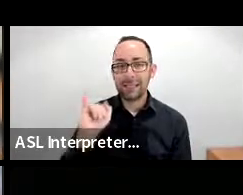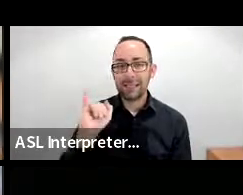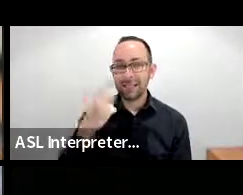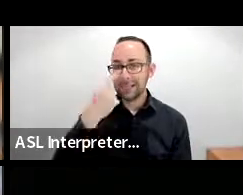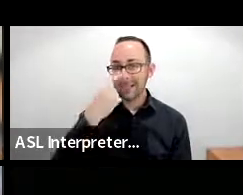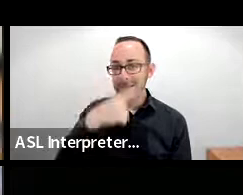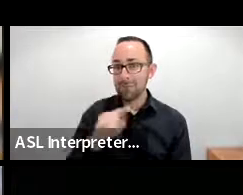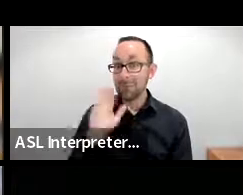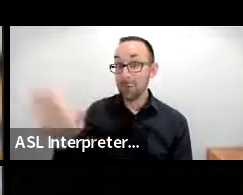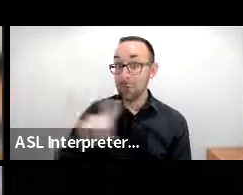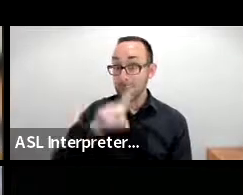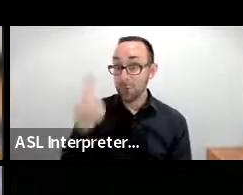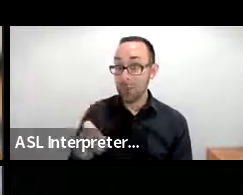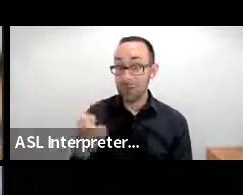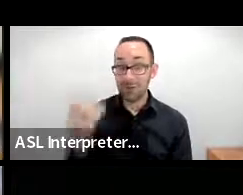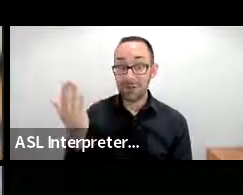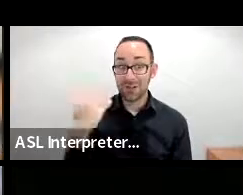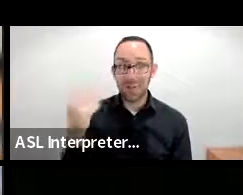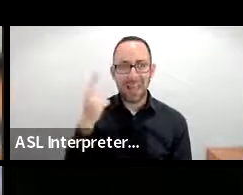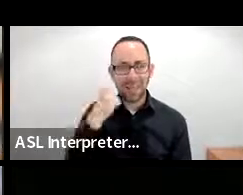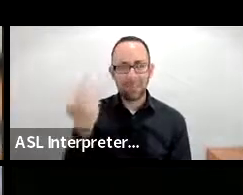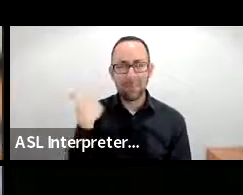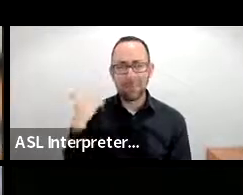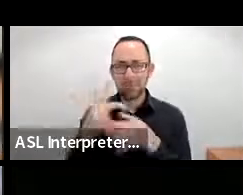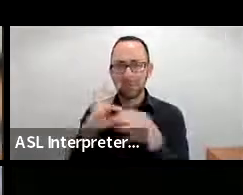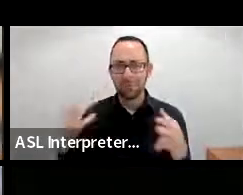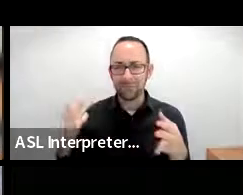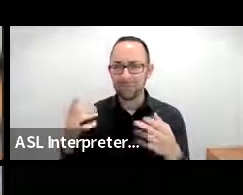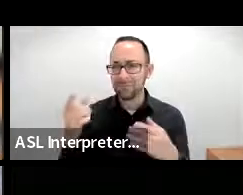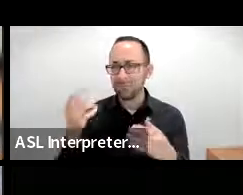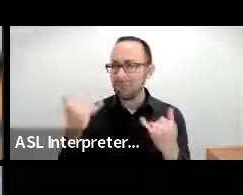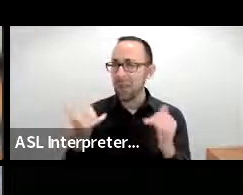ask your question. I think you got kicked off before.